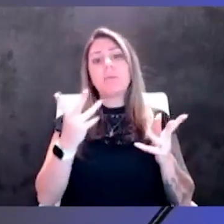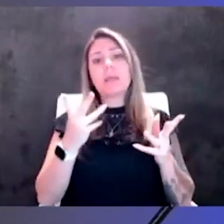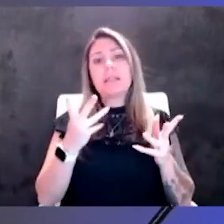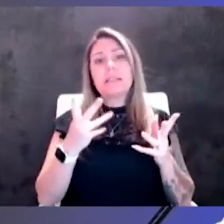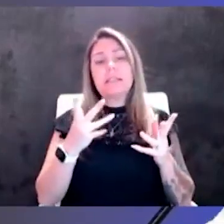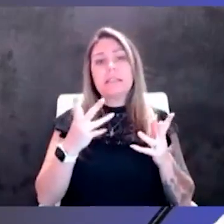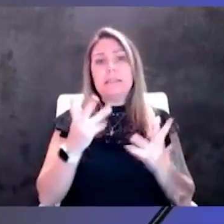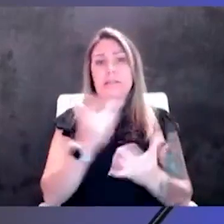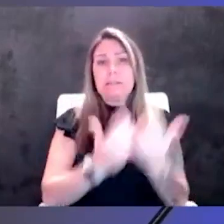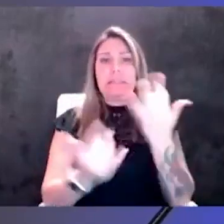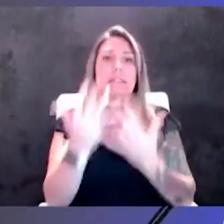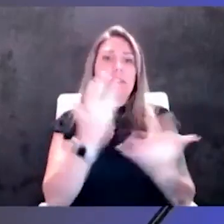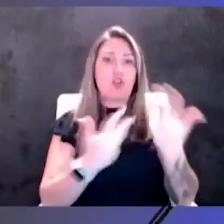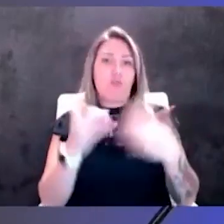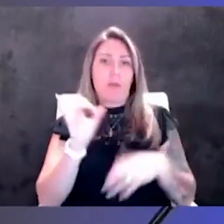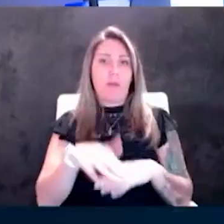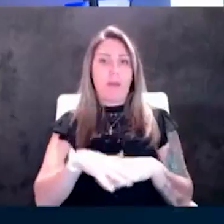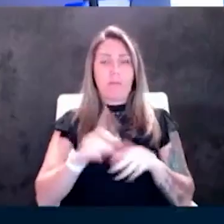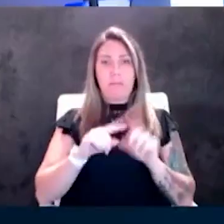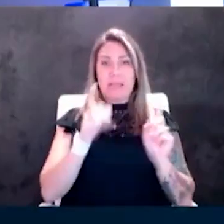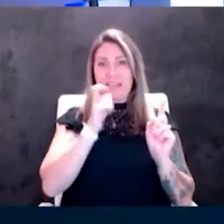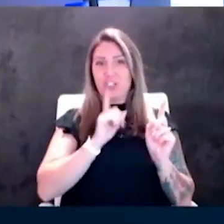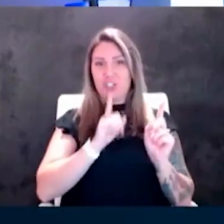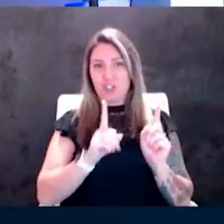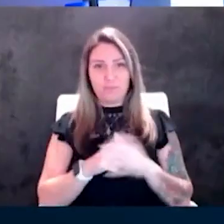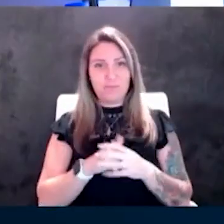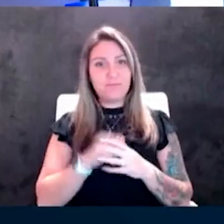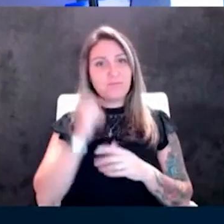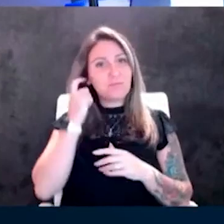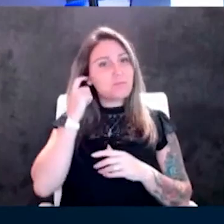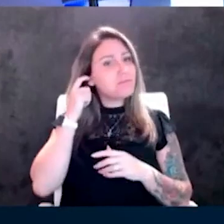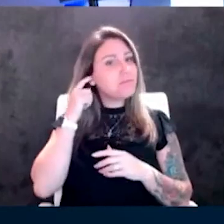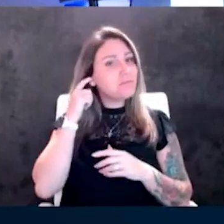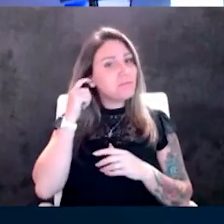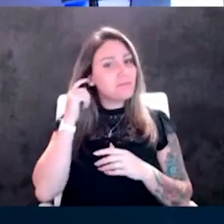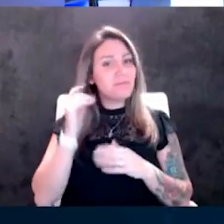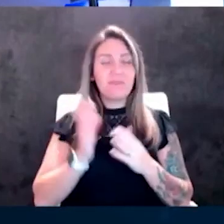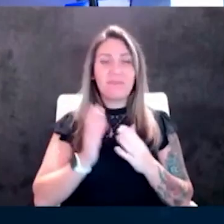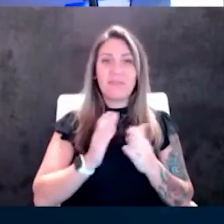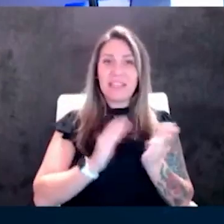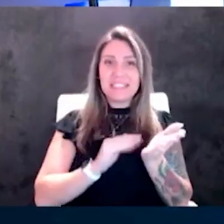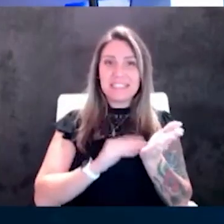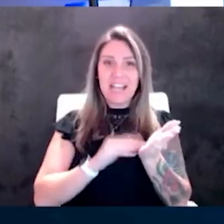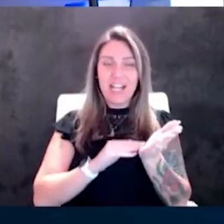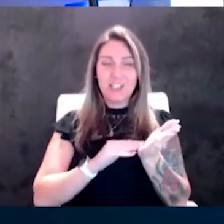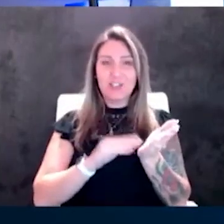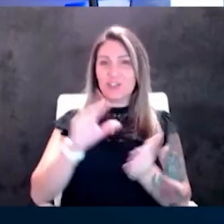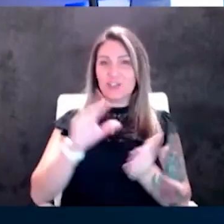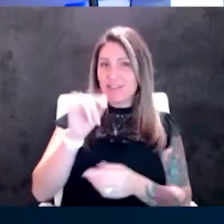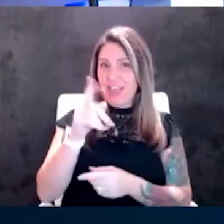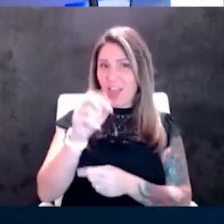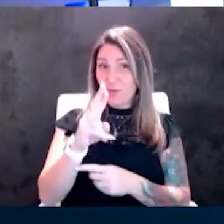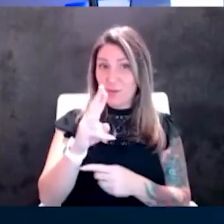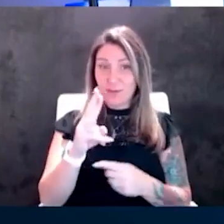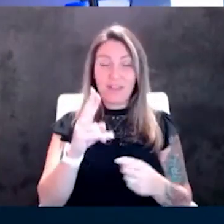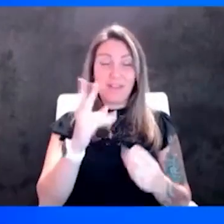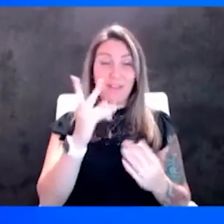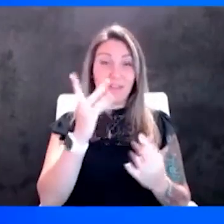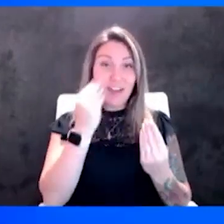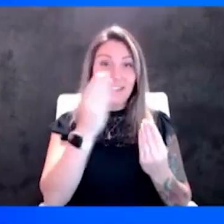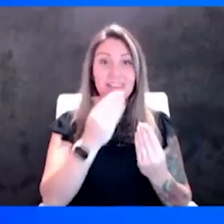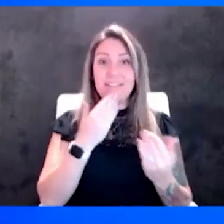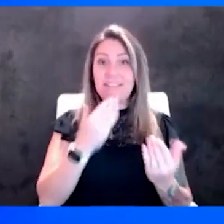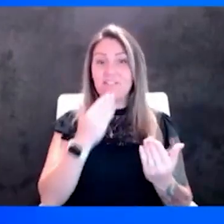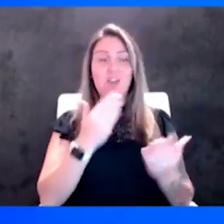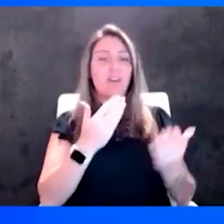don't know that for a fact. Cool. Dr. Lauer, final thoughts? And thankful. Thankful for the chance to be working